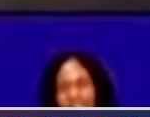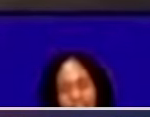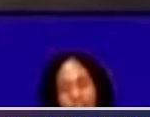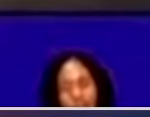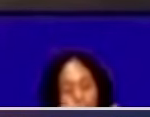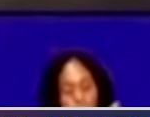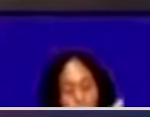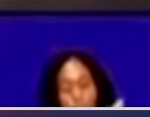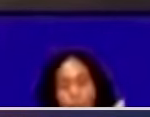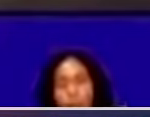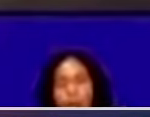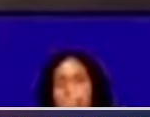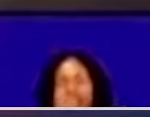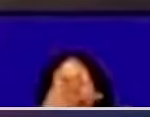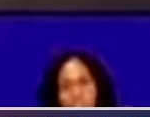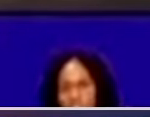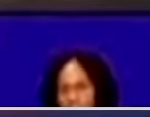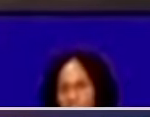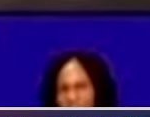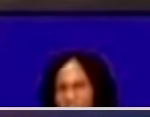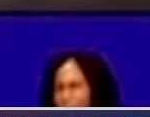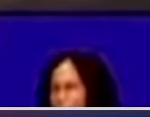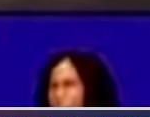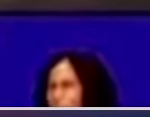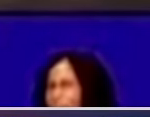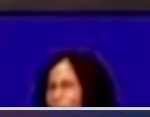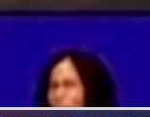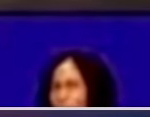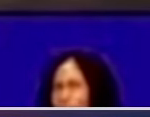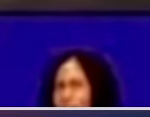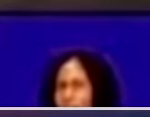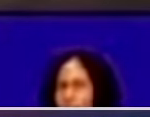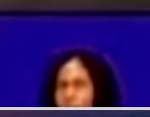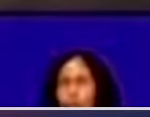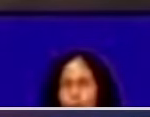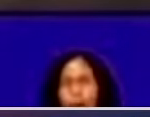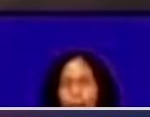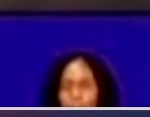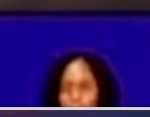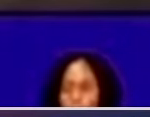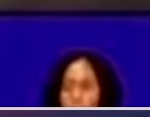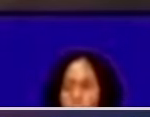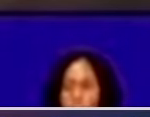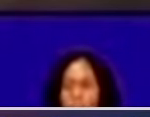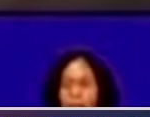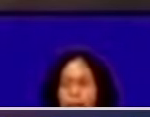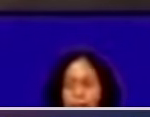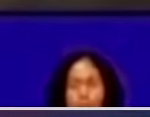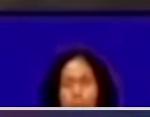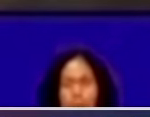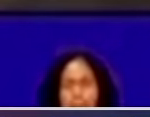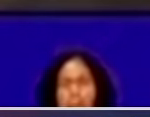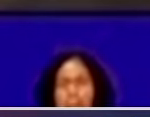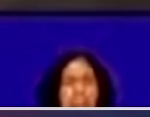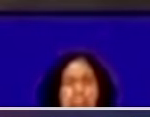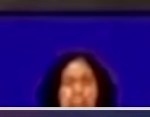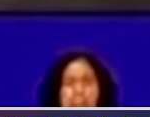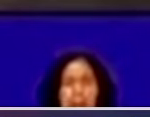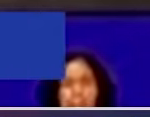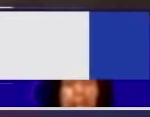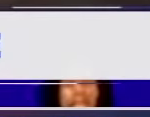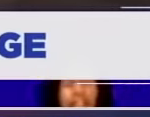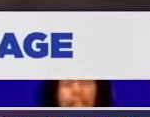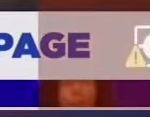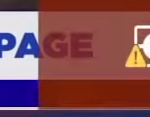So you talk about building a capable professional state, but you still insist on deploying unsuitable party loyalists